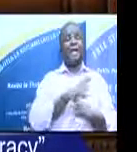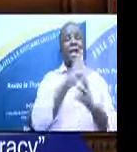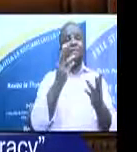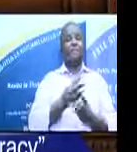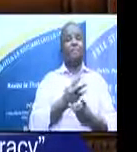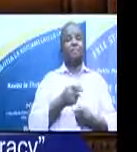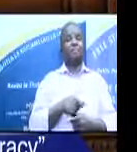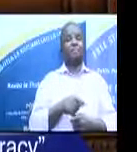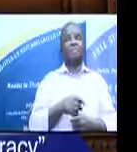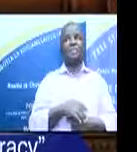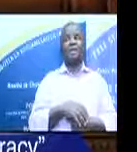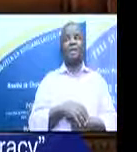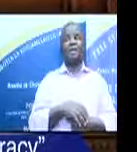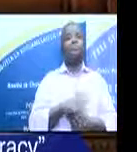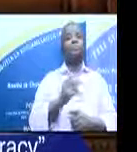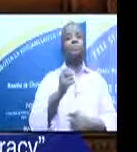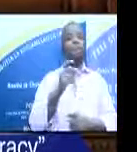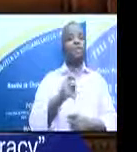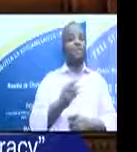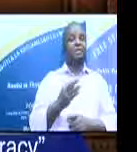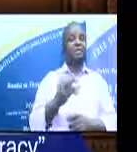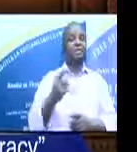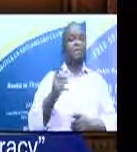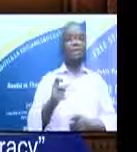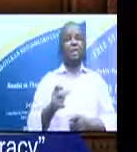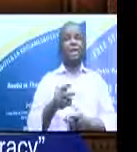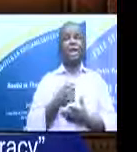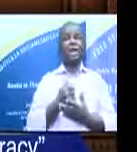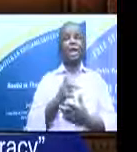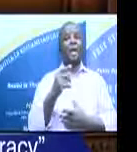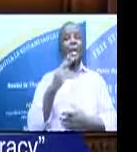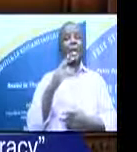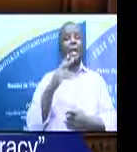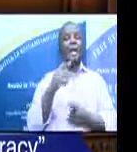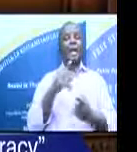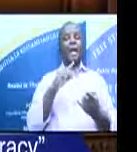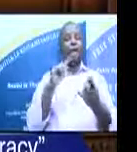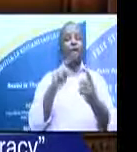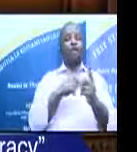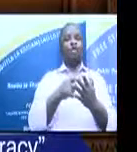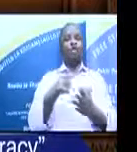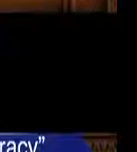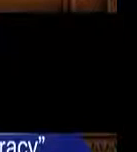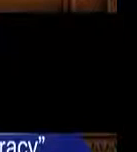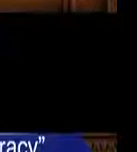can help a man with the wrong mental attitude. Close quote.